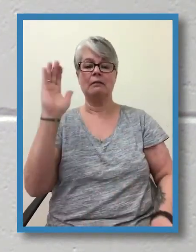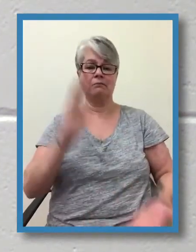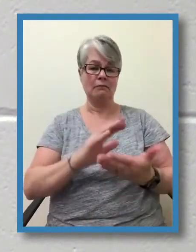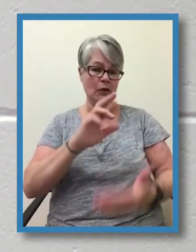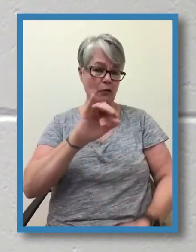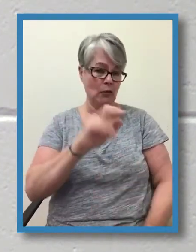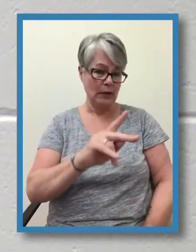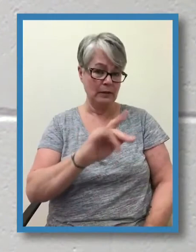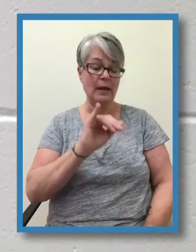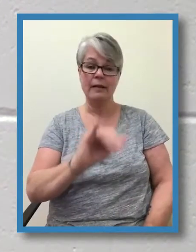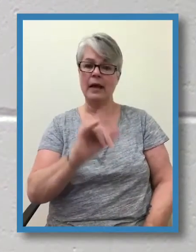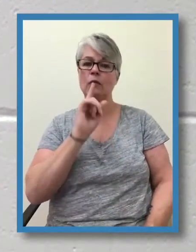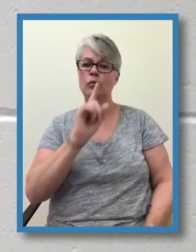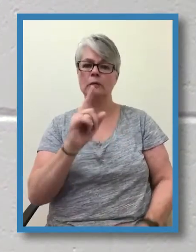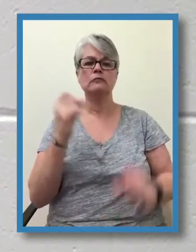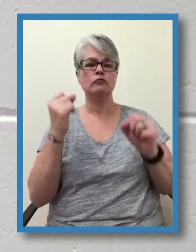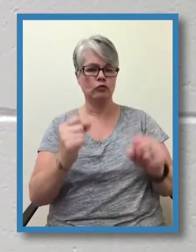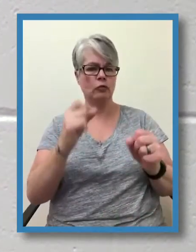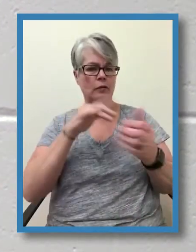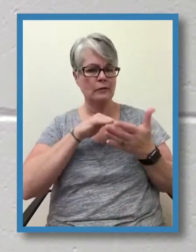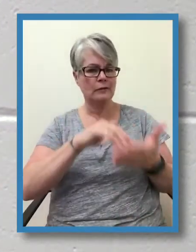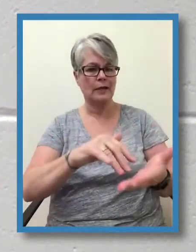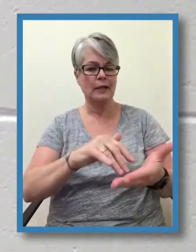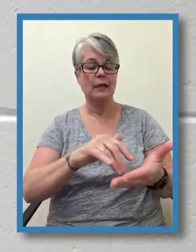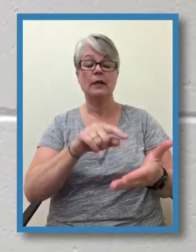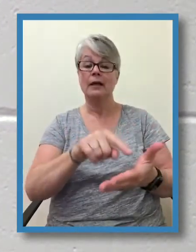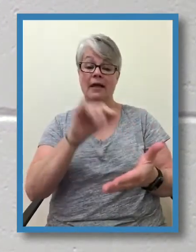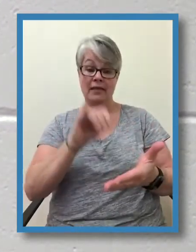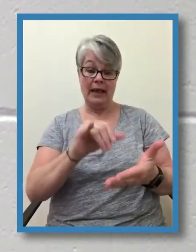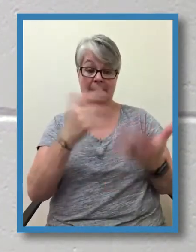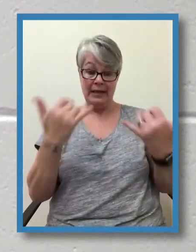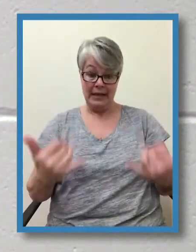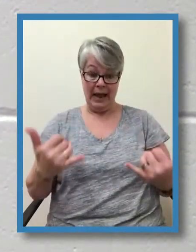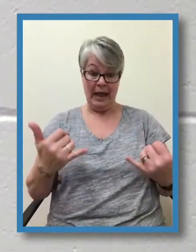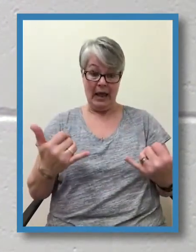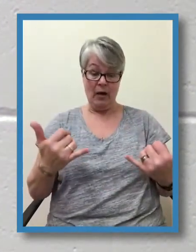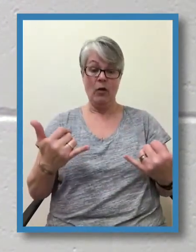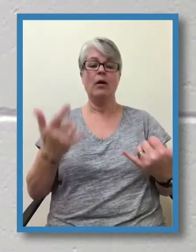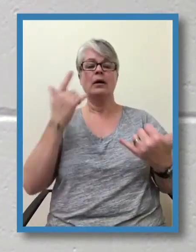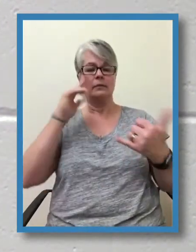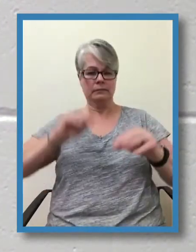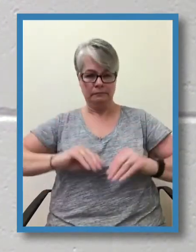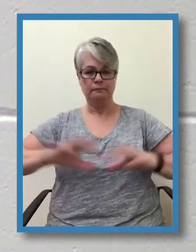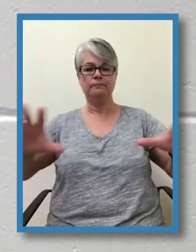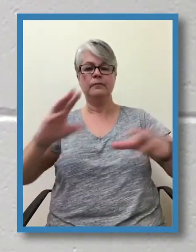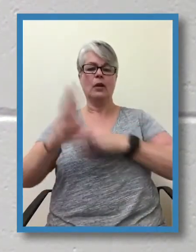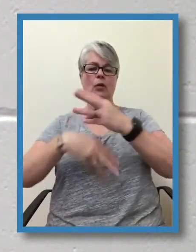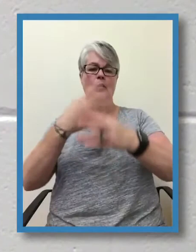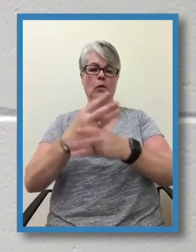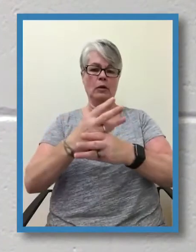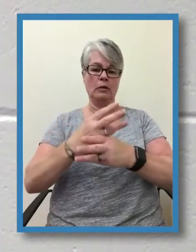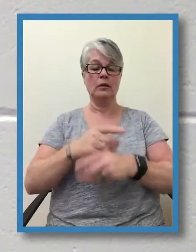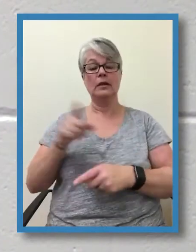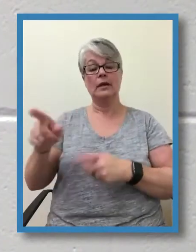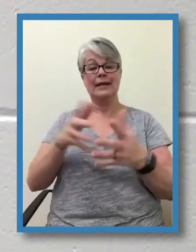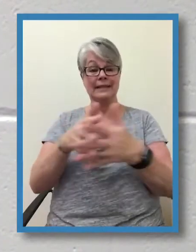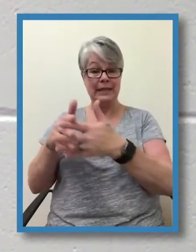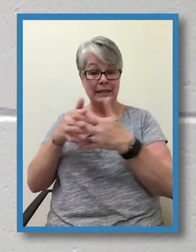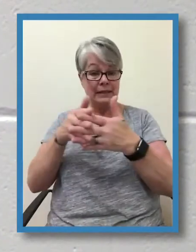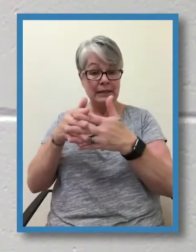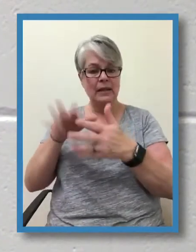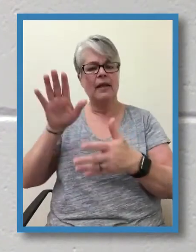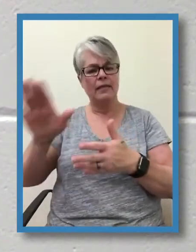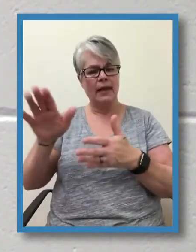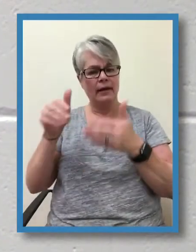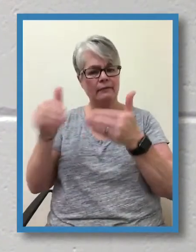their study they're calling the Pointer Study. In Canada, our study is going to be called the Can Thumbs Up Study.